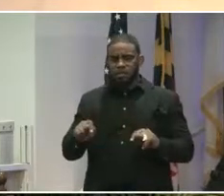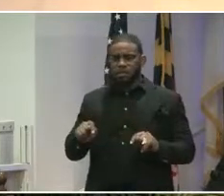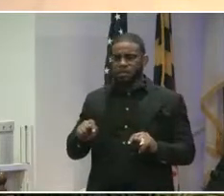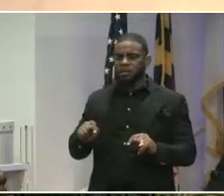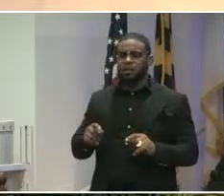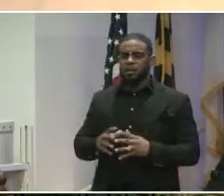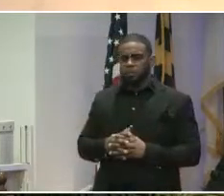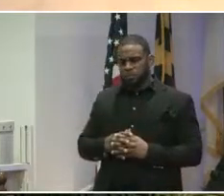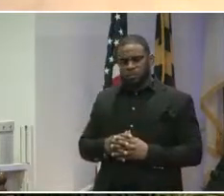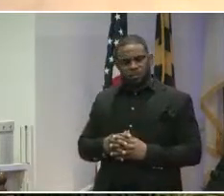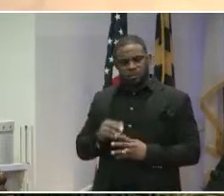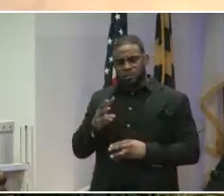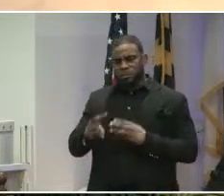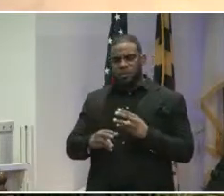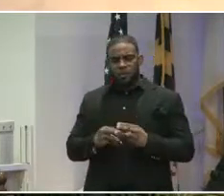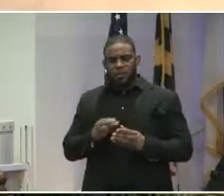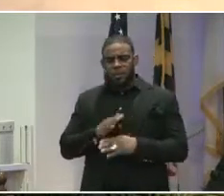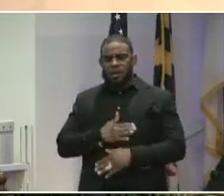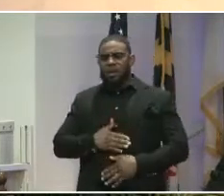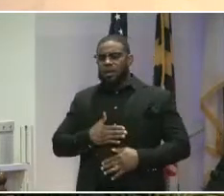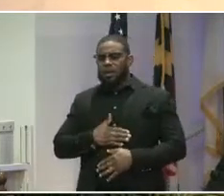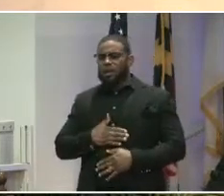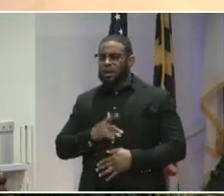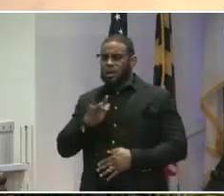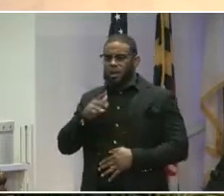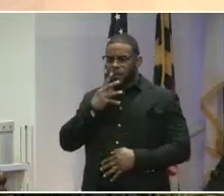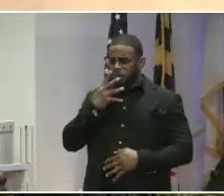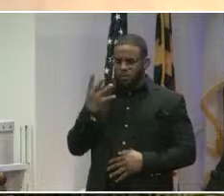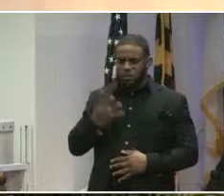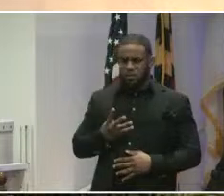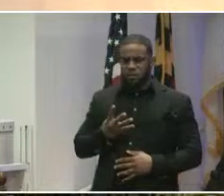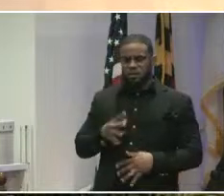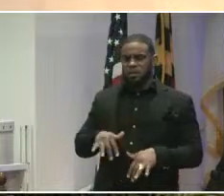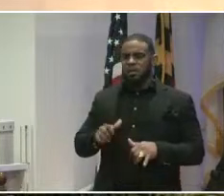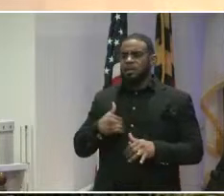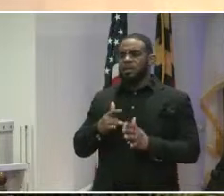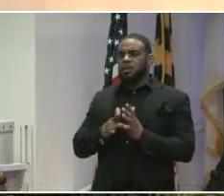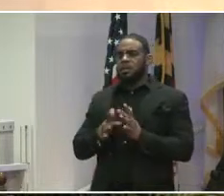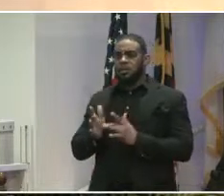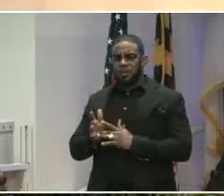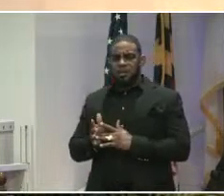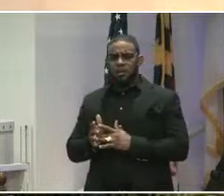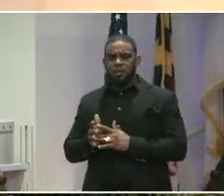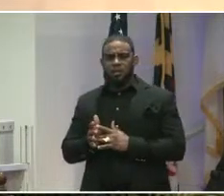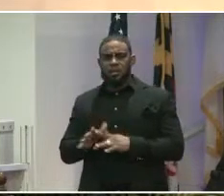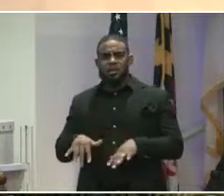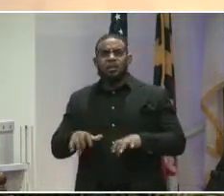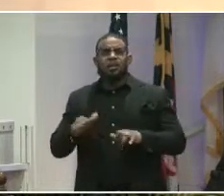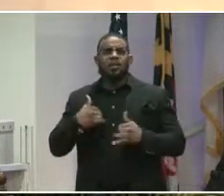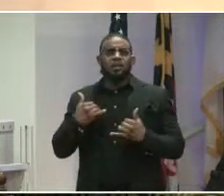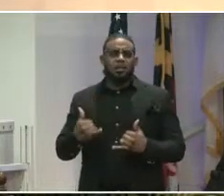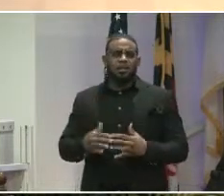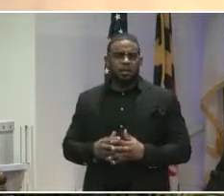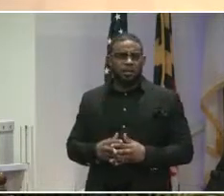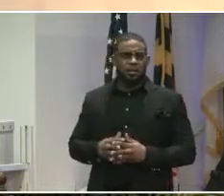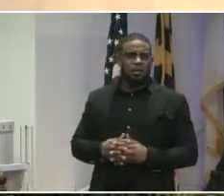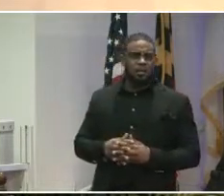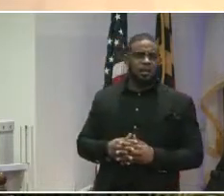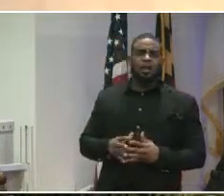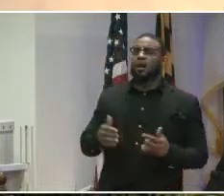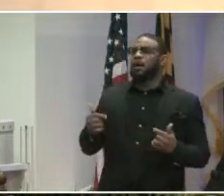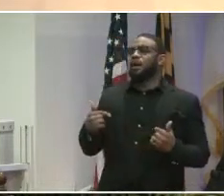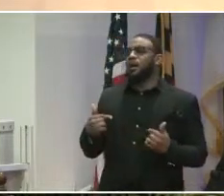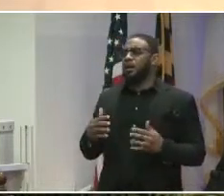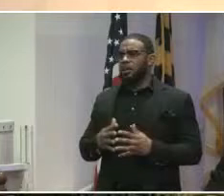bow. Worldly pleasures all forsaken. Take me, Jesus, take me now.